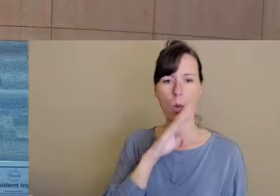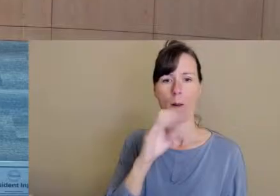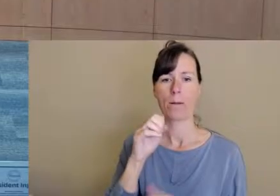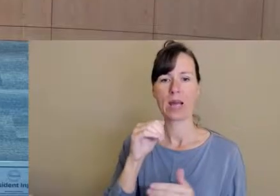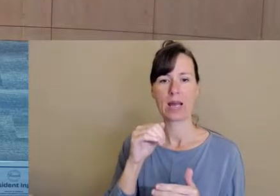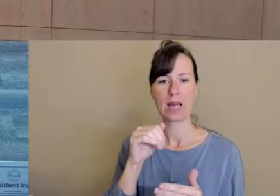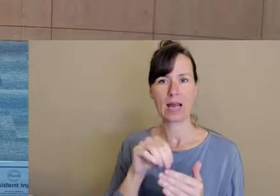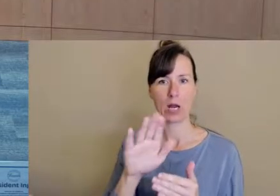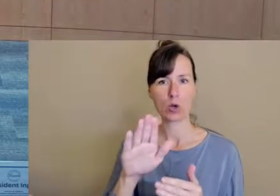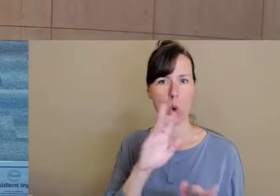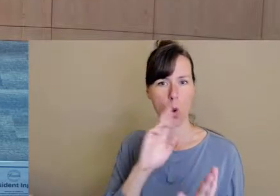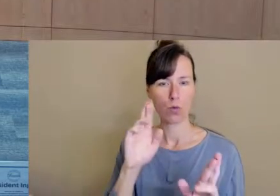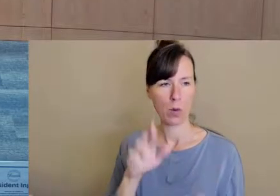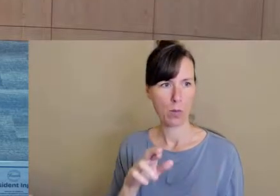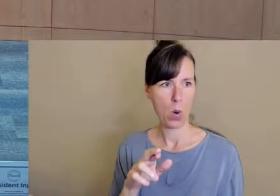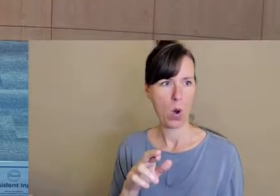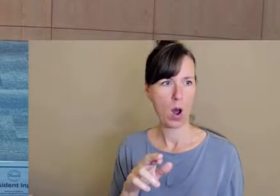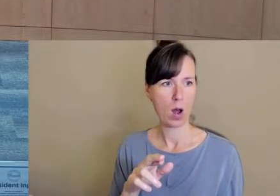report.